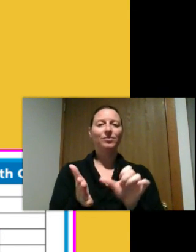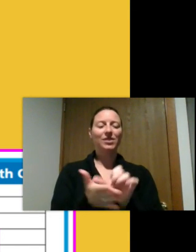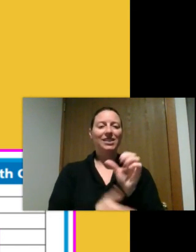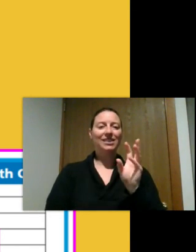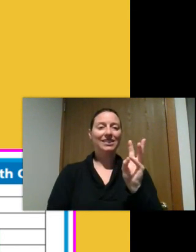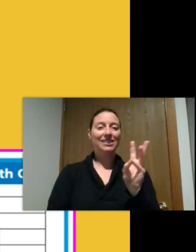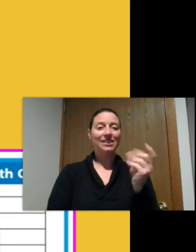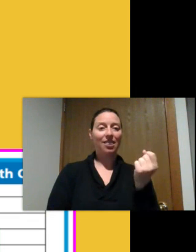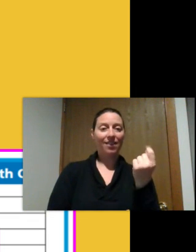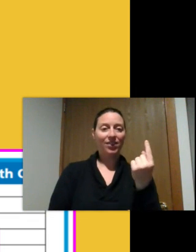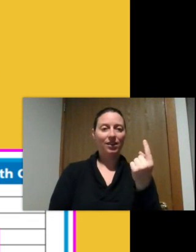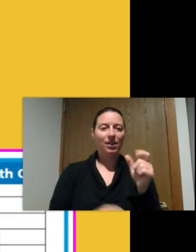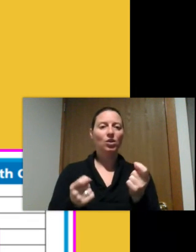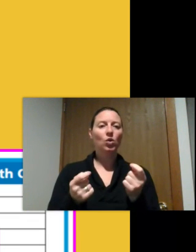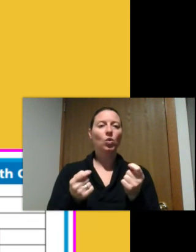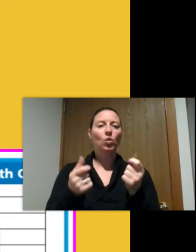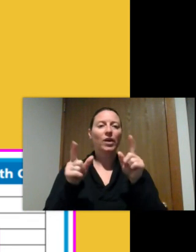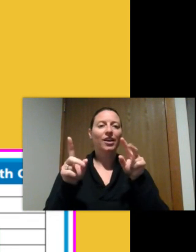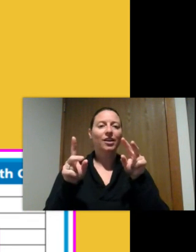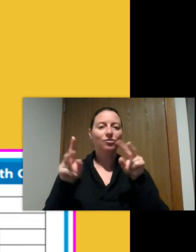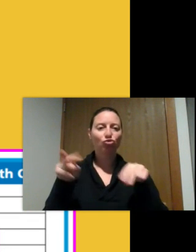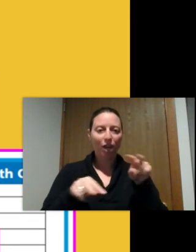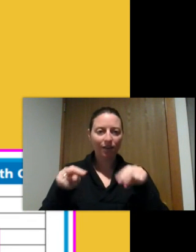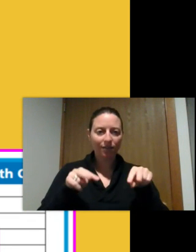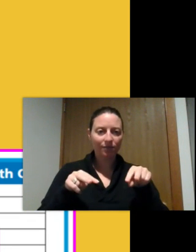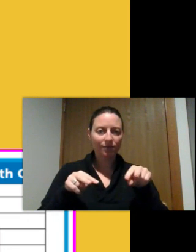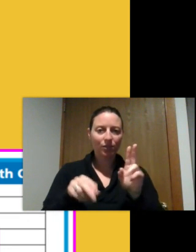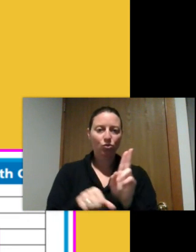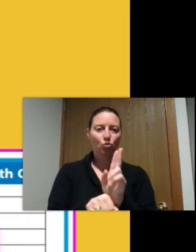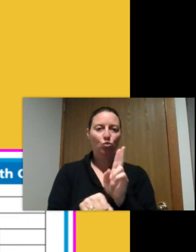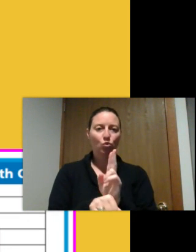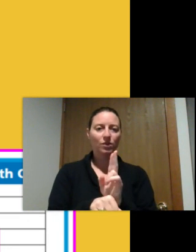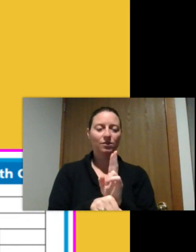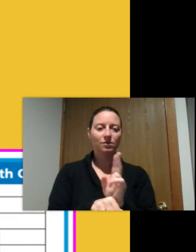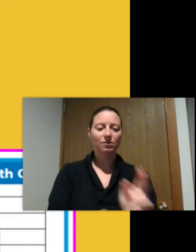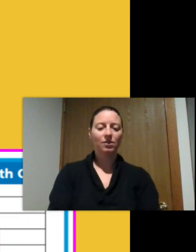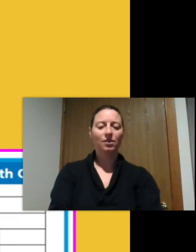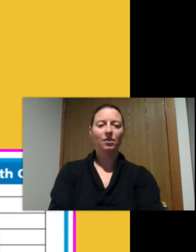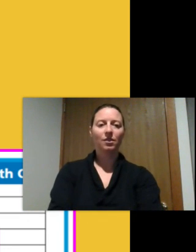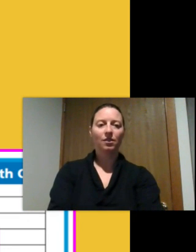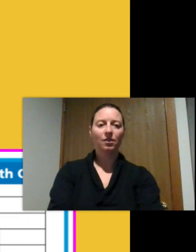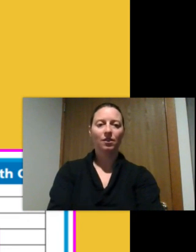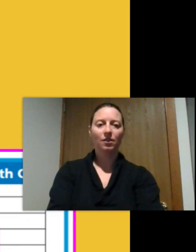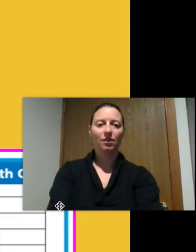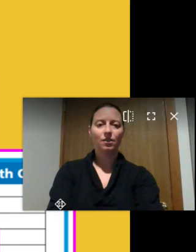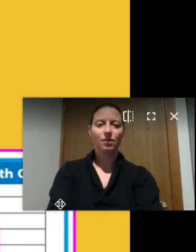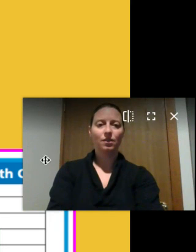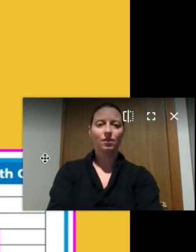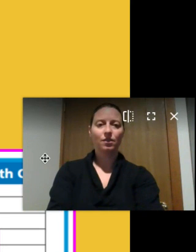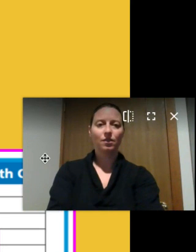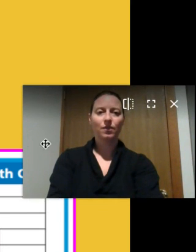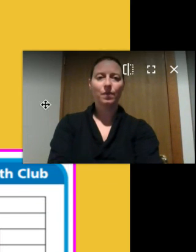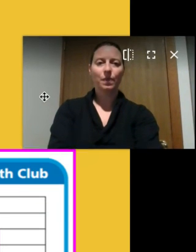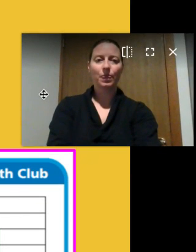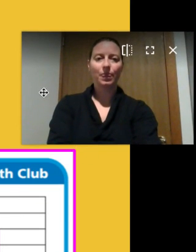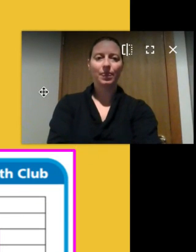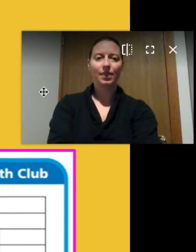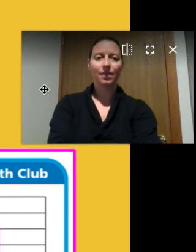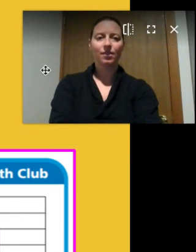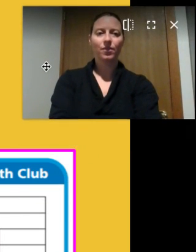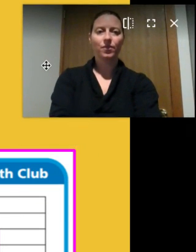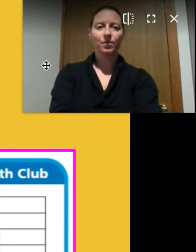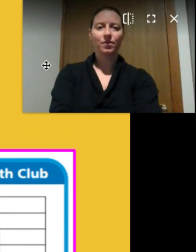(11) is a quick check. So use the histogram to determine the percent of the people at the health club who are 20